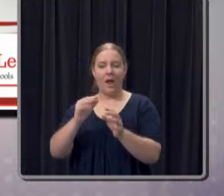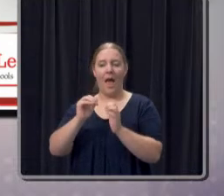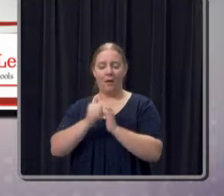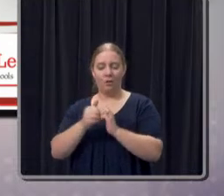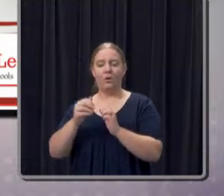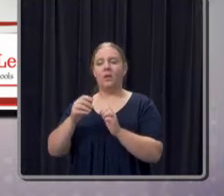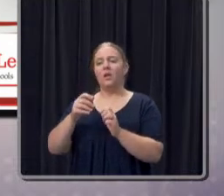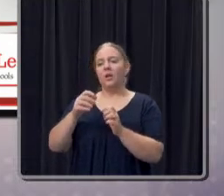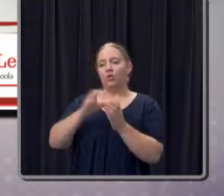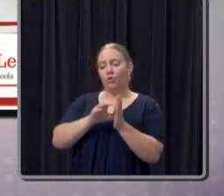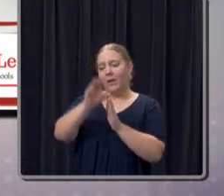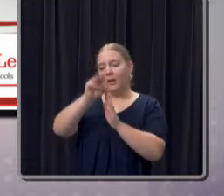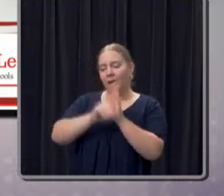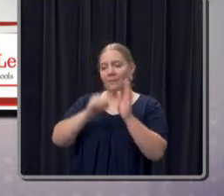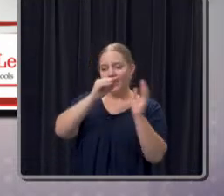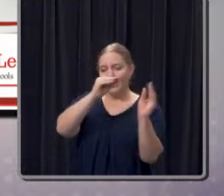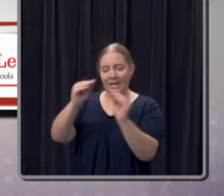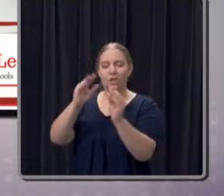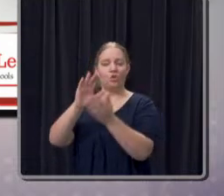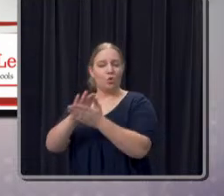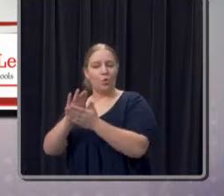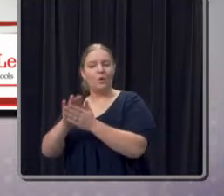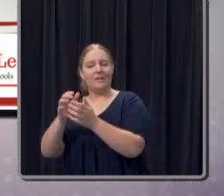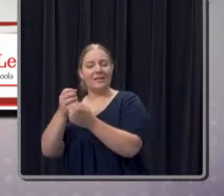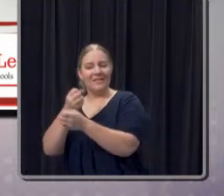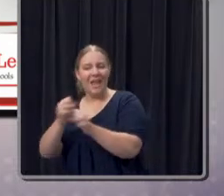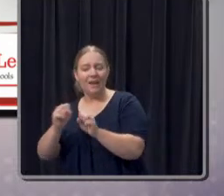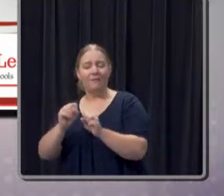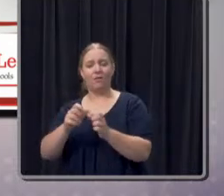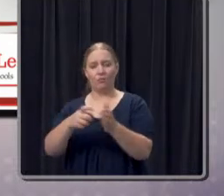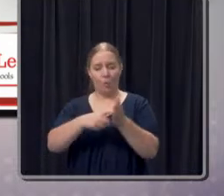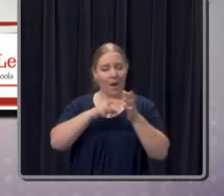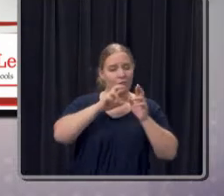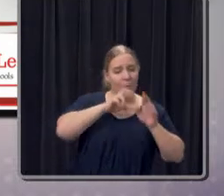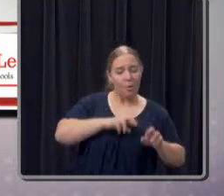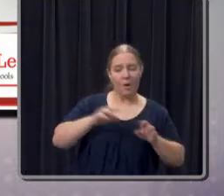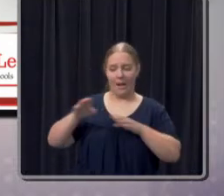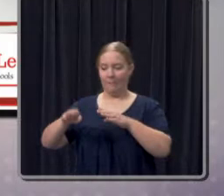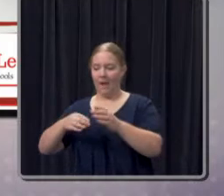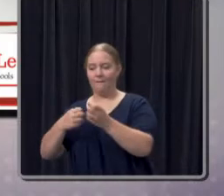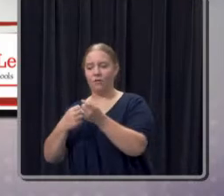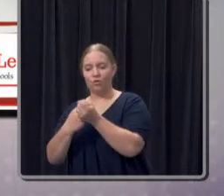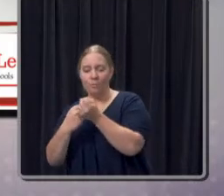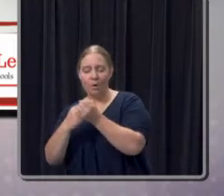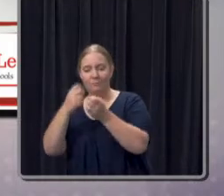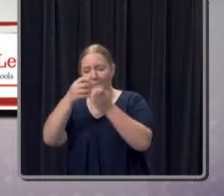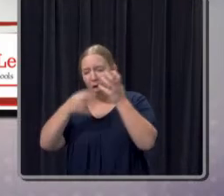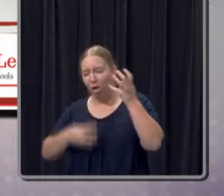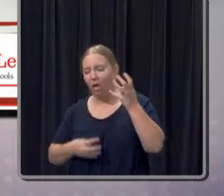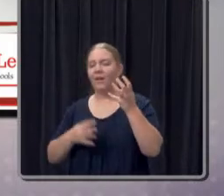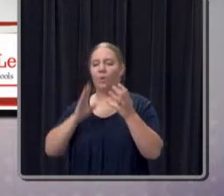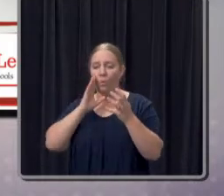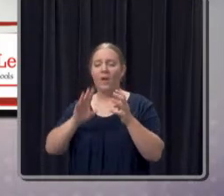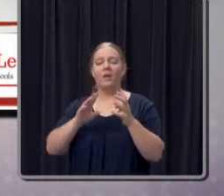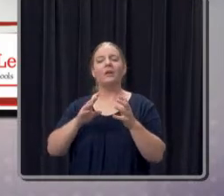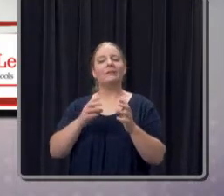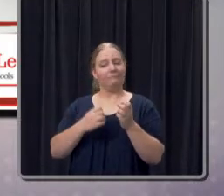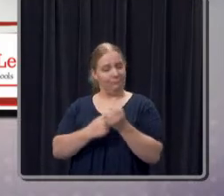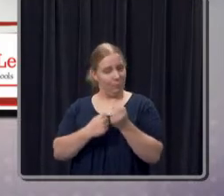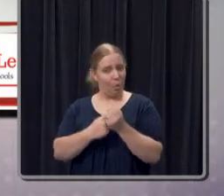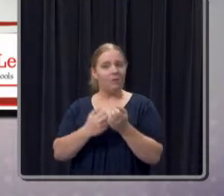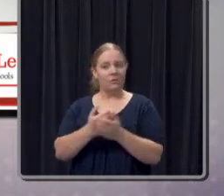and instruction, school safety, mandatory reporting, behavioral supports, all of those things. So it really